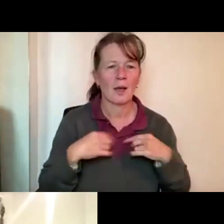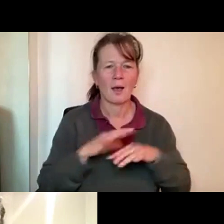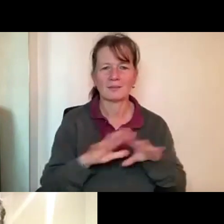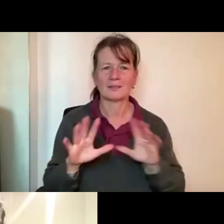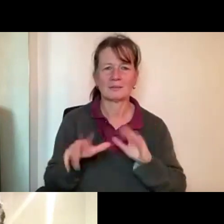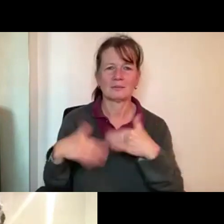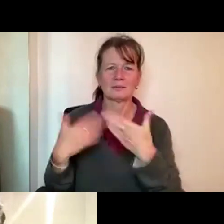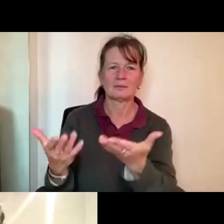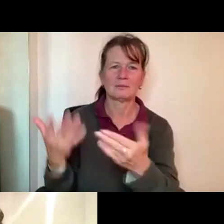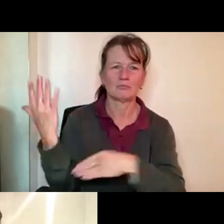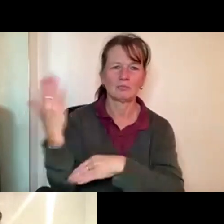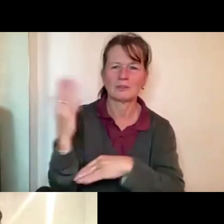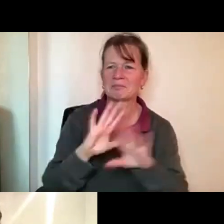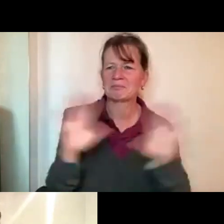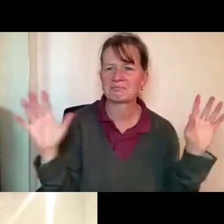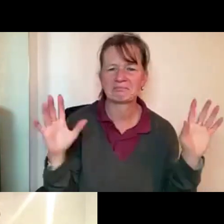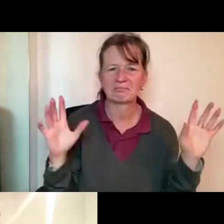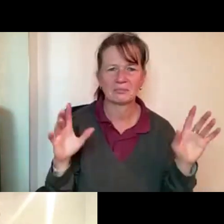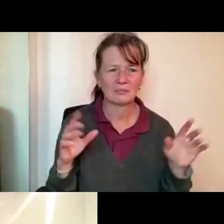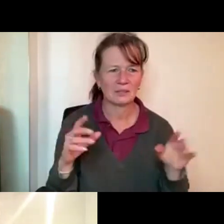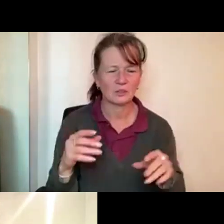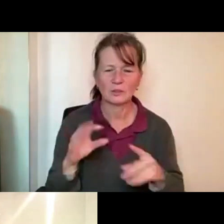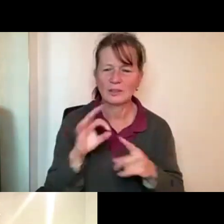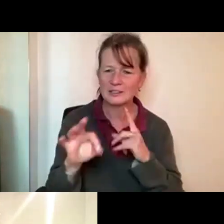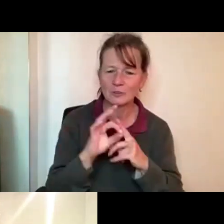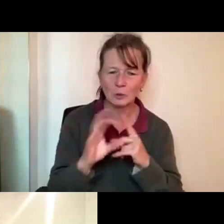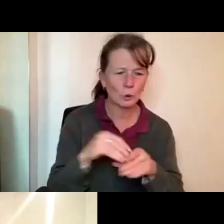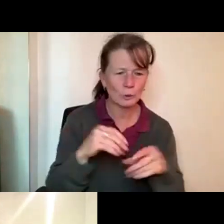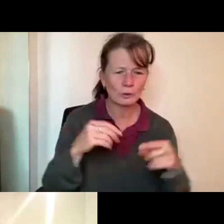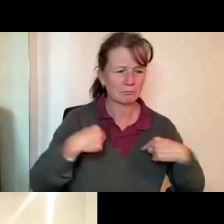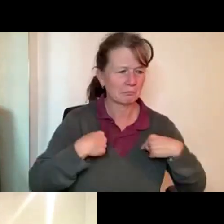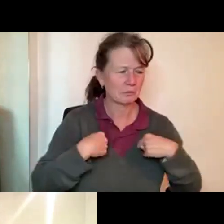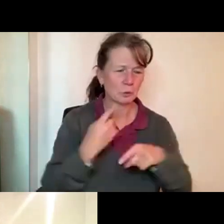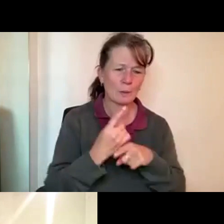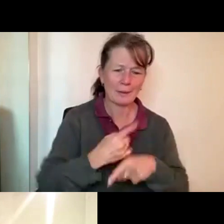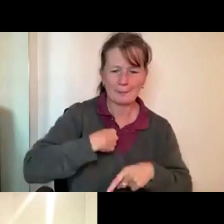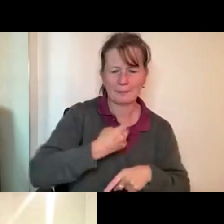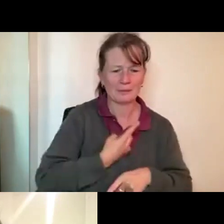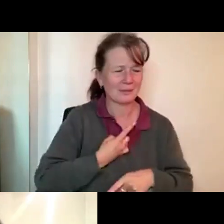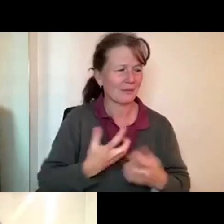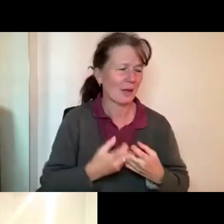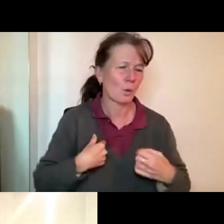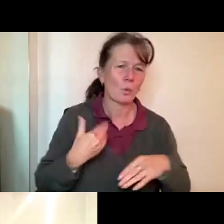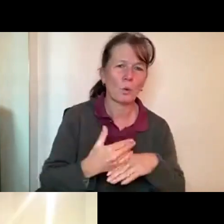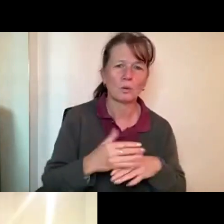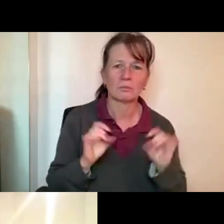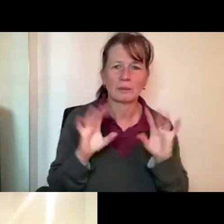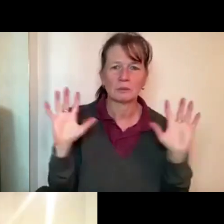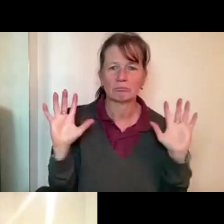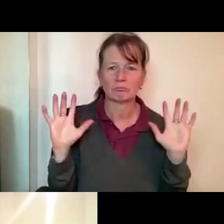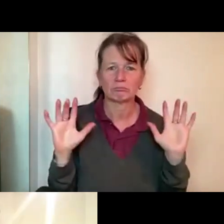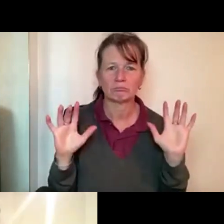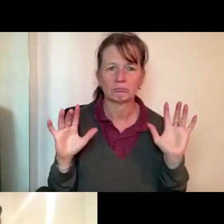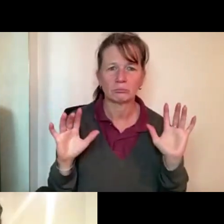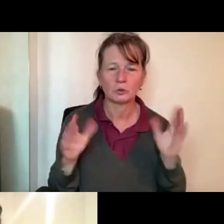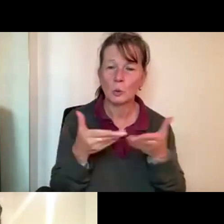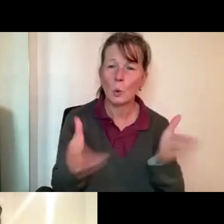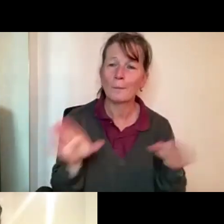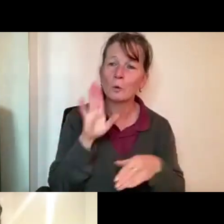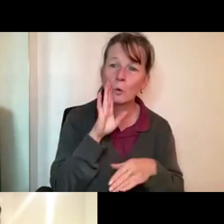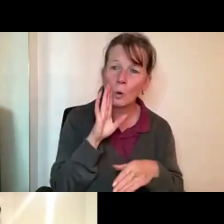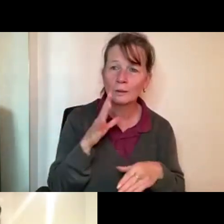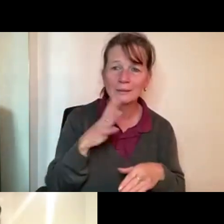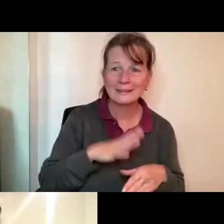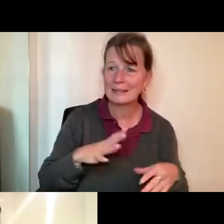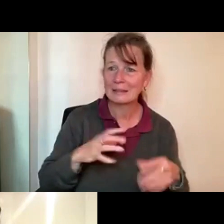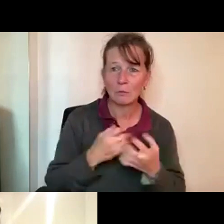not that at all. The interview was about me and how I work and what I'm interested in. So in that sense, the open call didn't require an enormous amount of